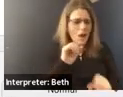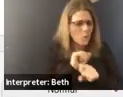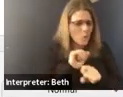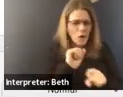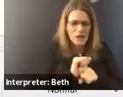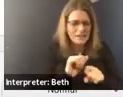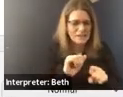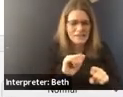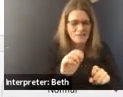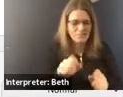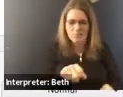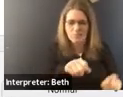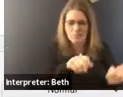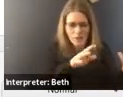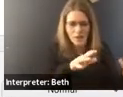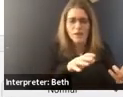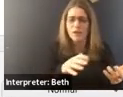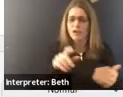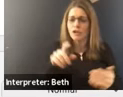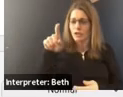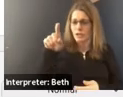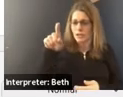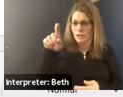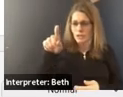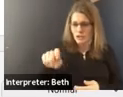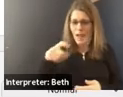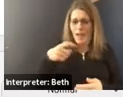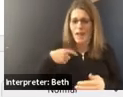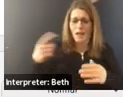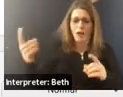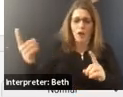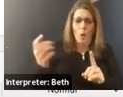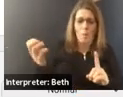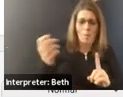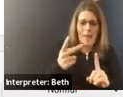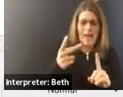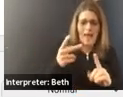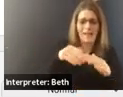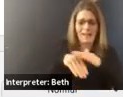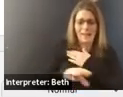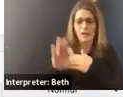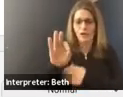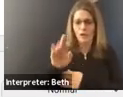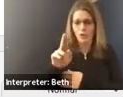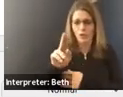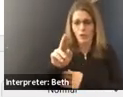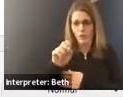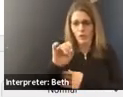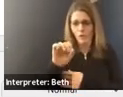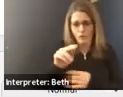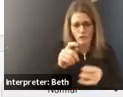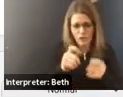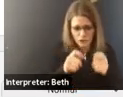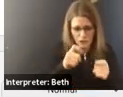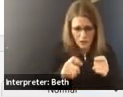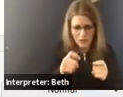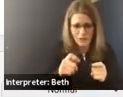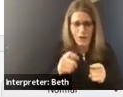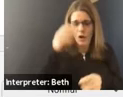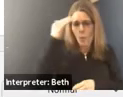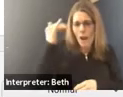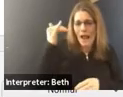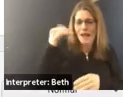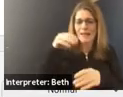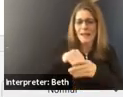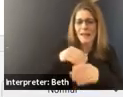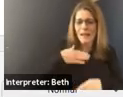just go back into Fusion, change it, come back? Or would I like, because in my mind, I'm thinking I may have to just go back and go